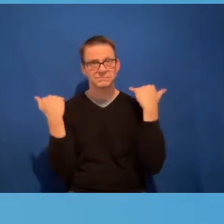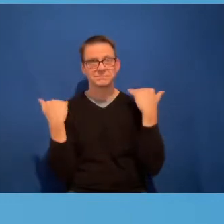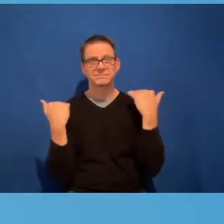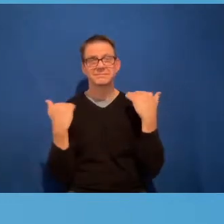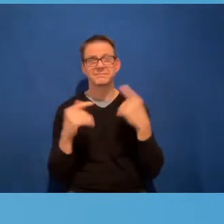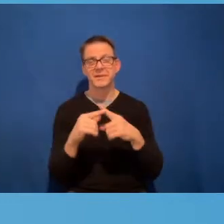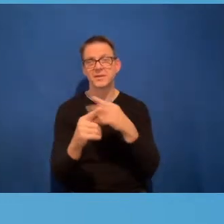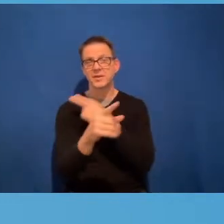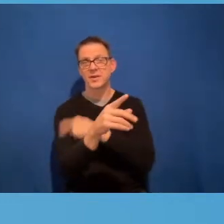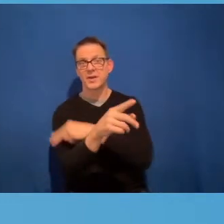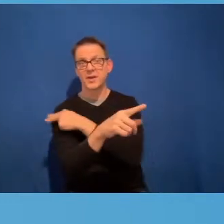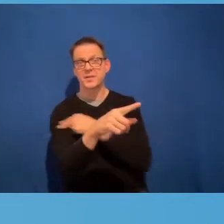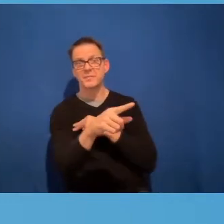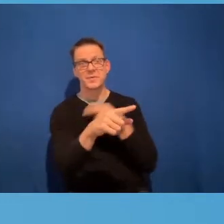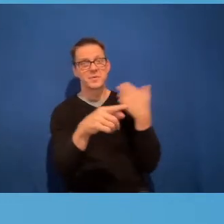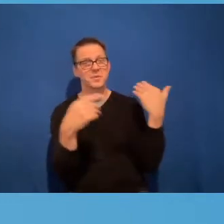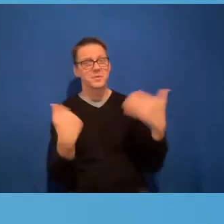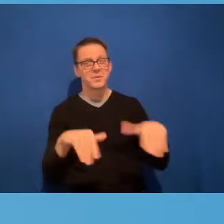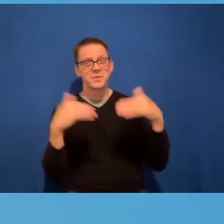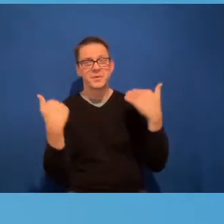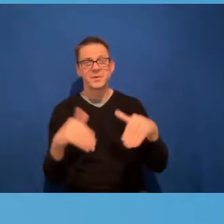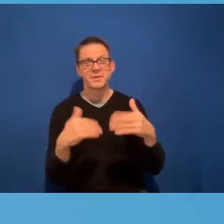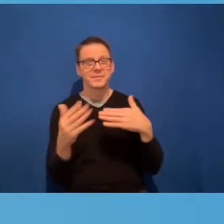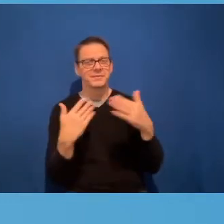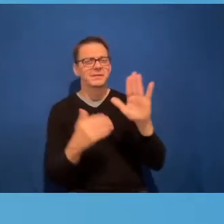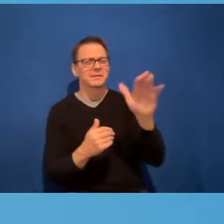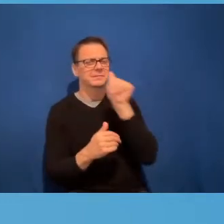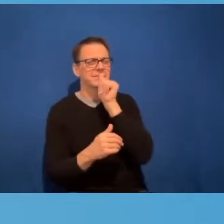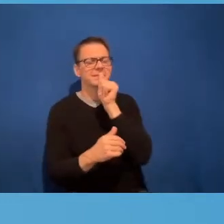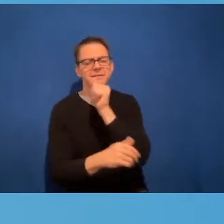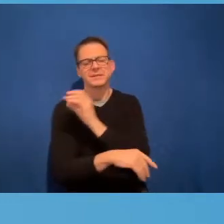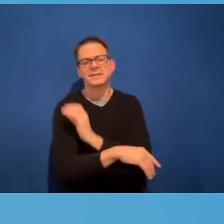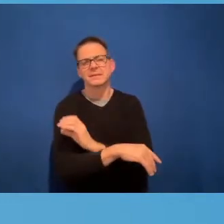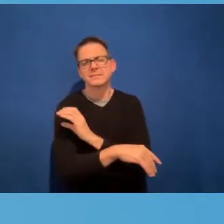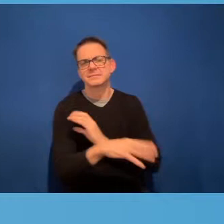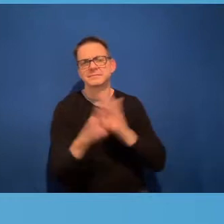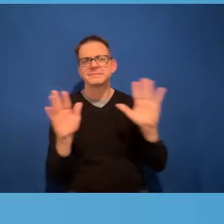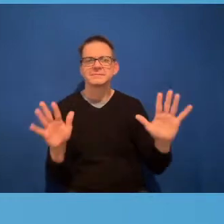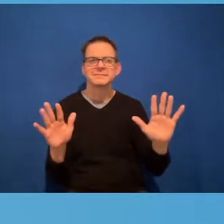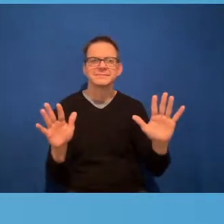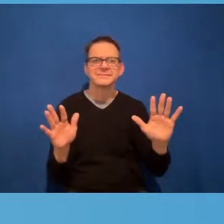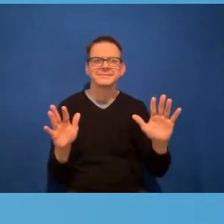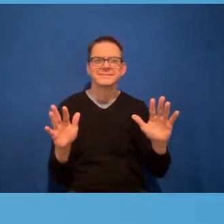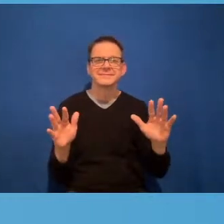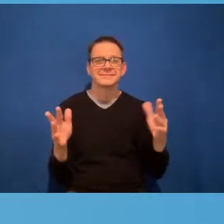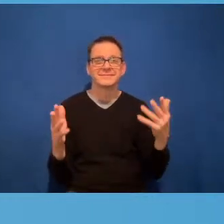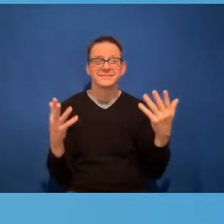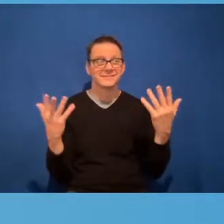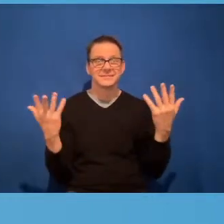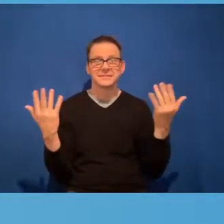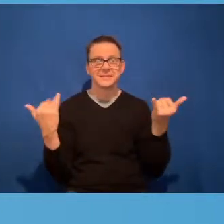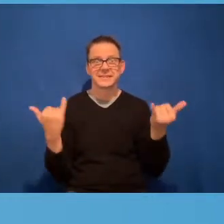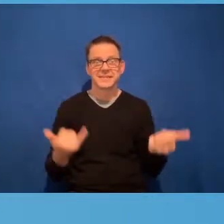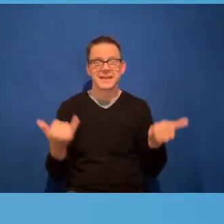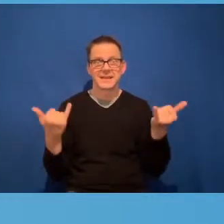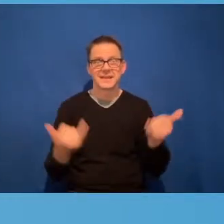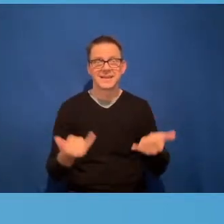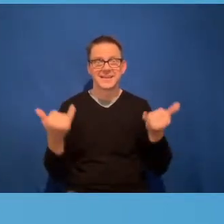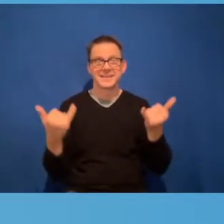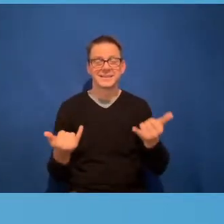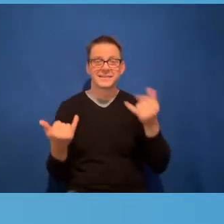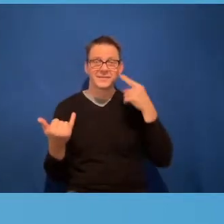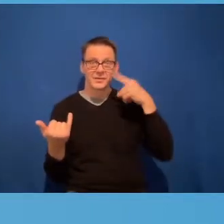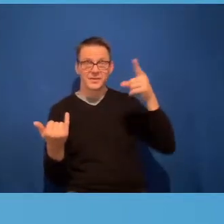private practice. What what is the now like for all of you?